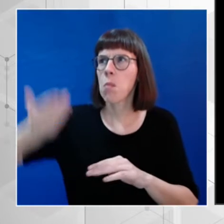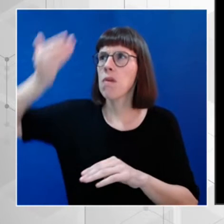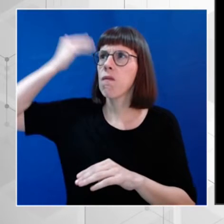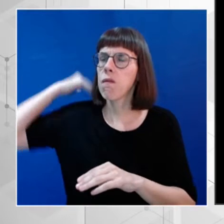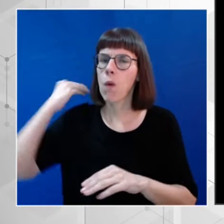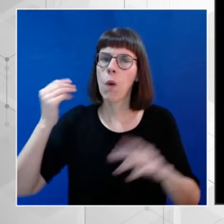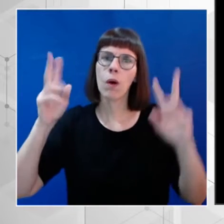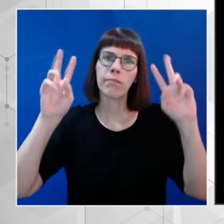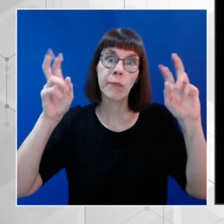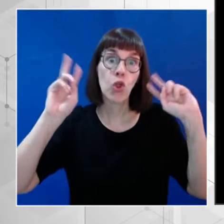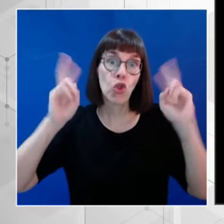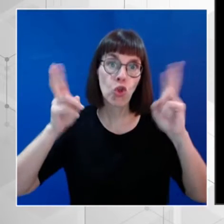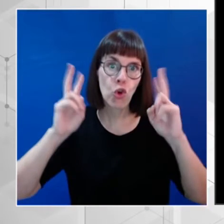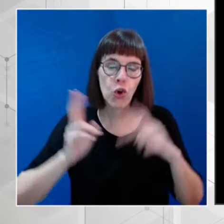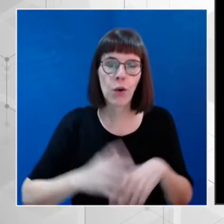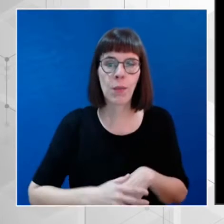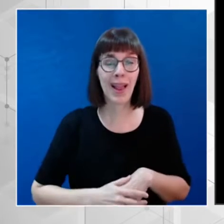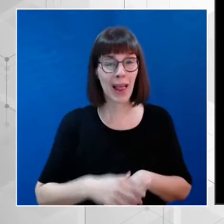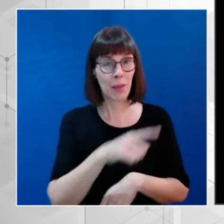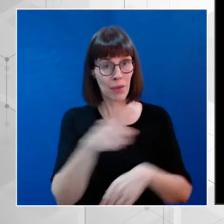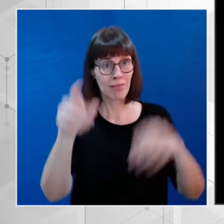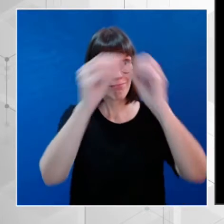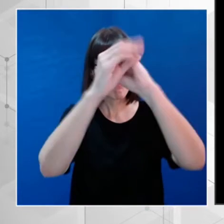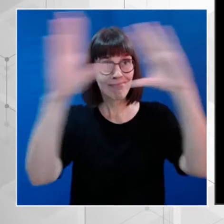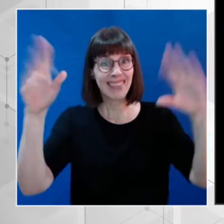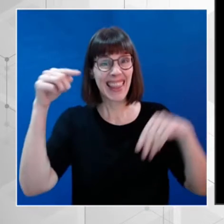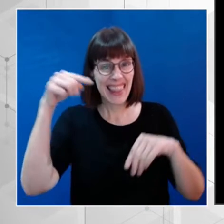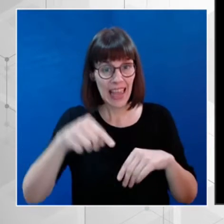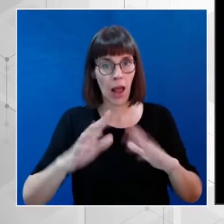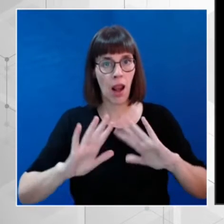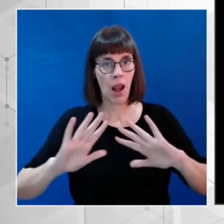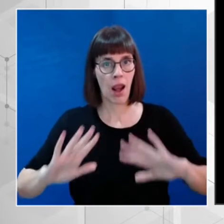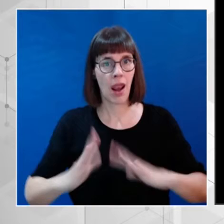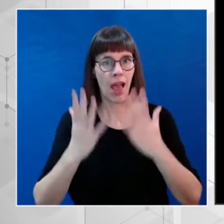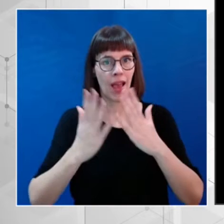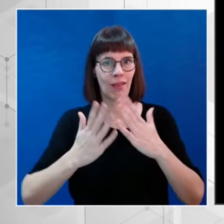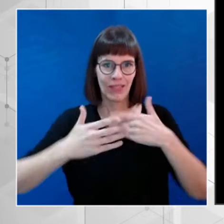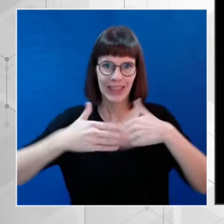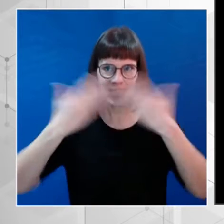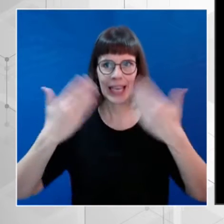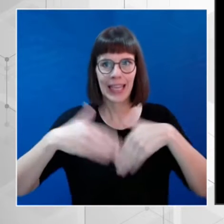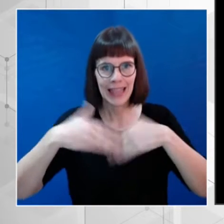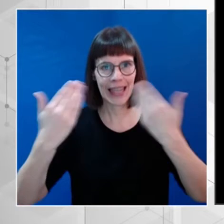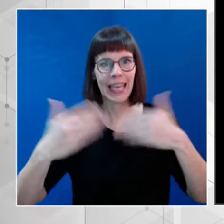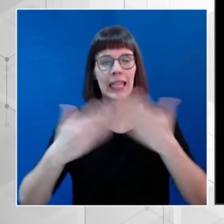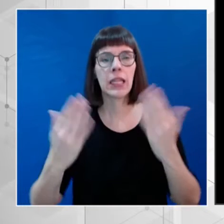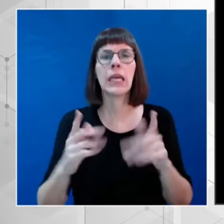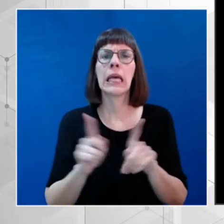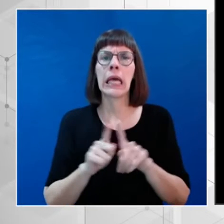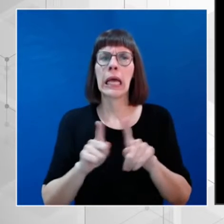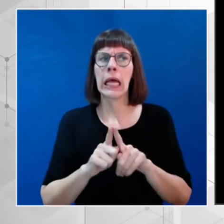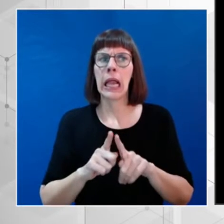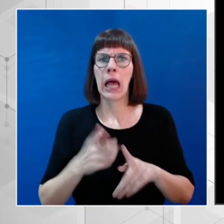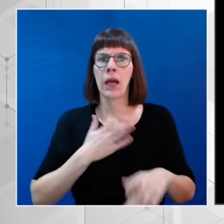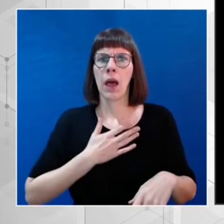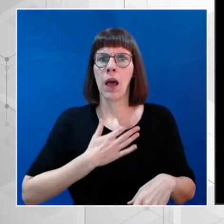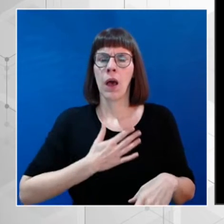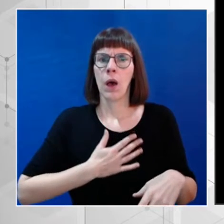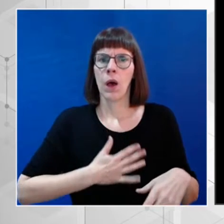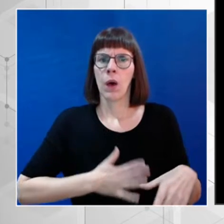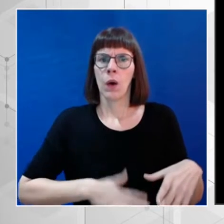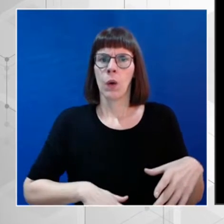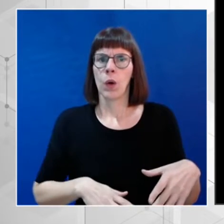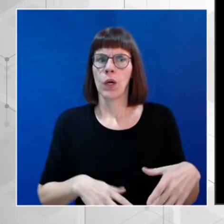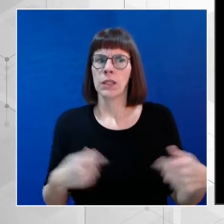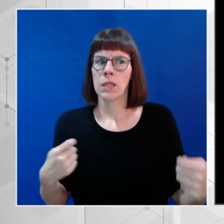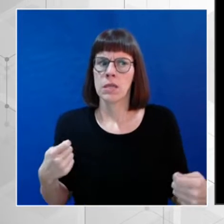doing that every single day. And imagine that fitting in means the opposite of what you consider